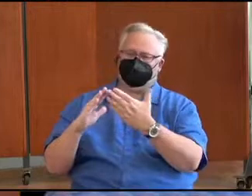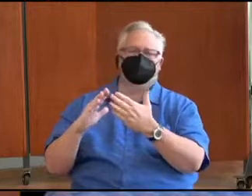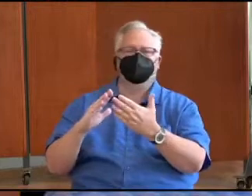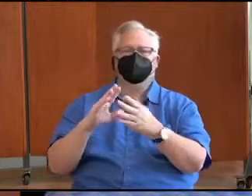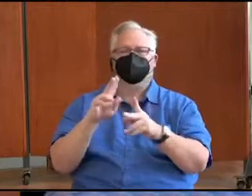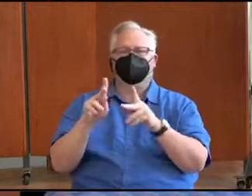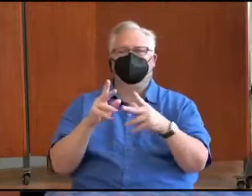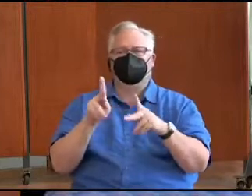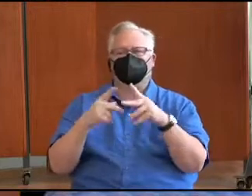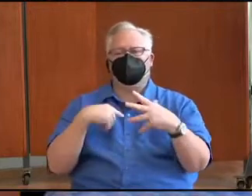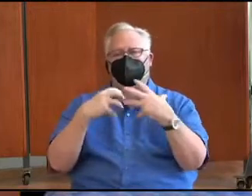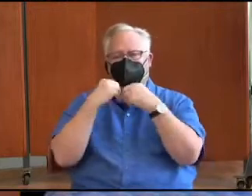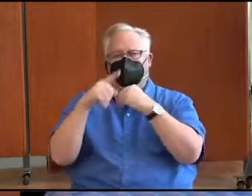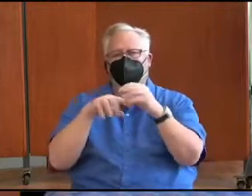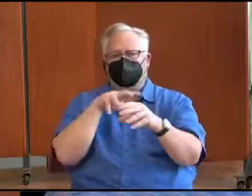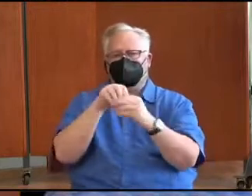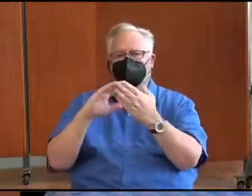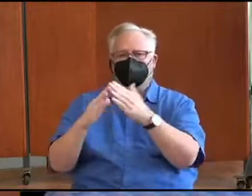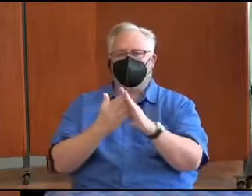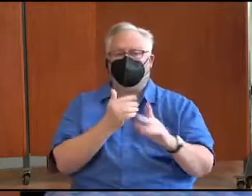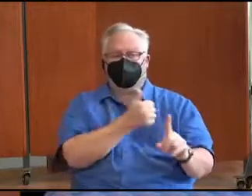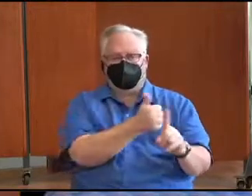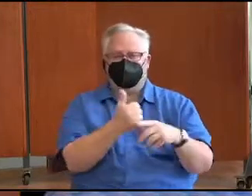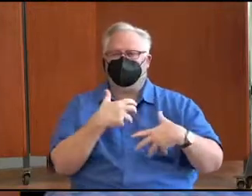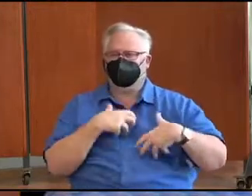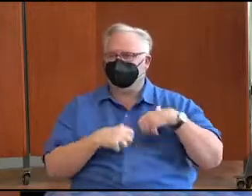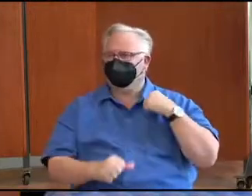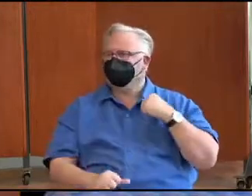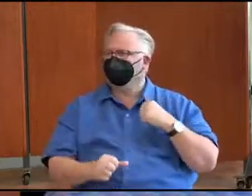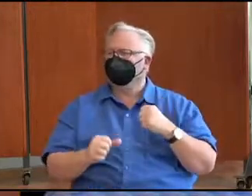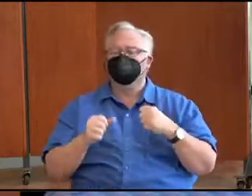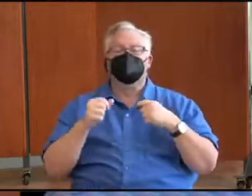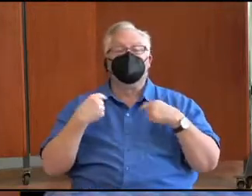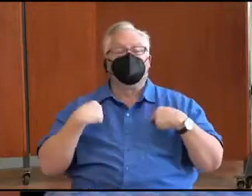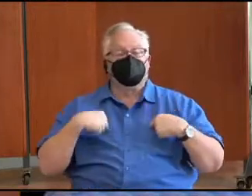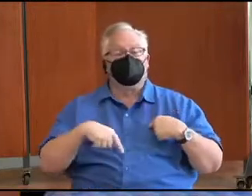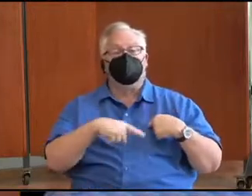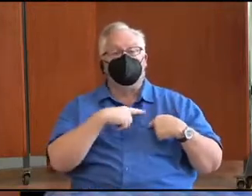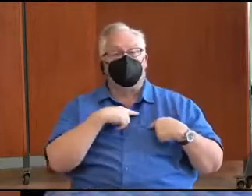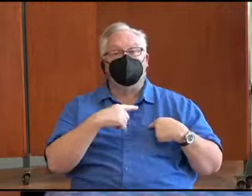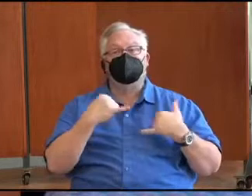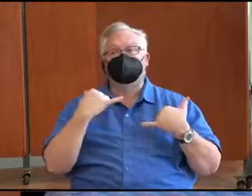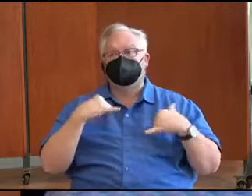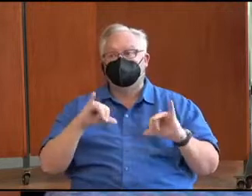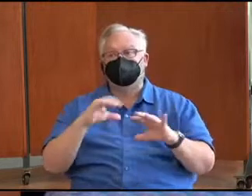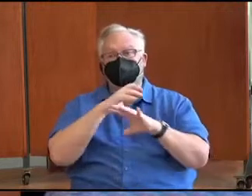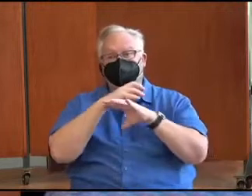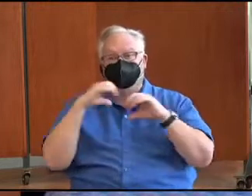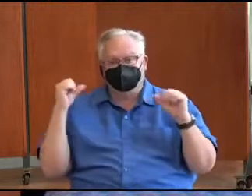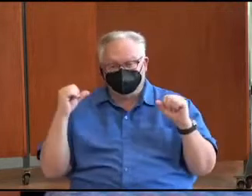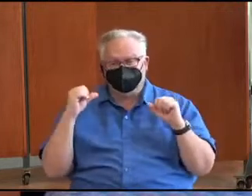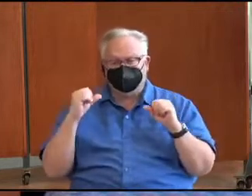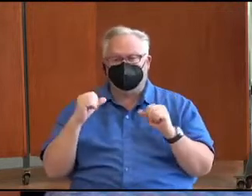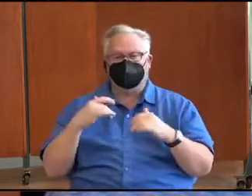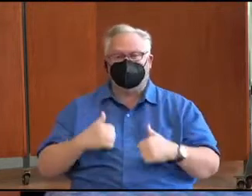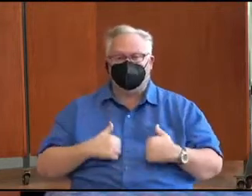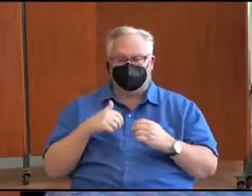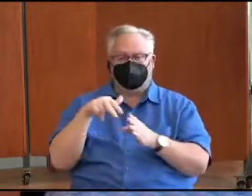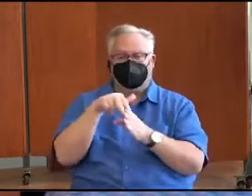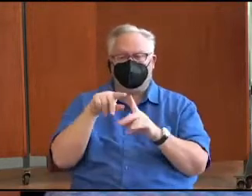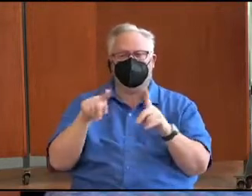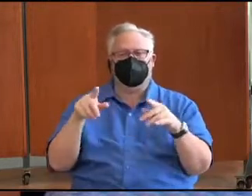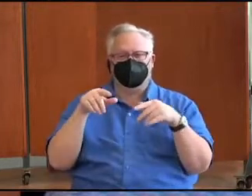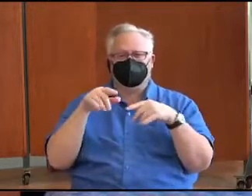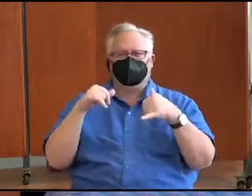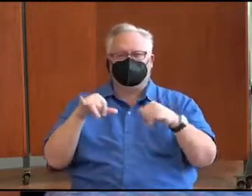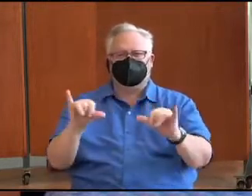As much as we may be tired of being in this uncertainty, we remain in liminal times. And